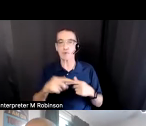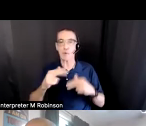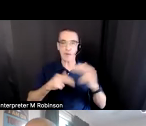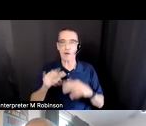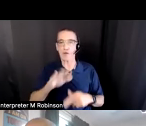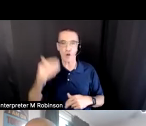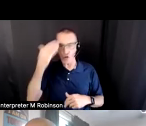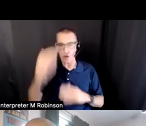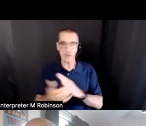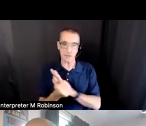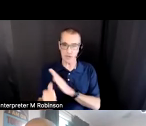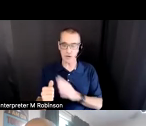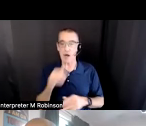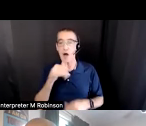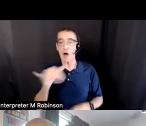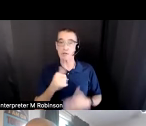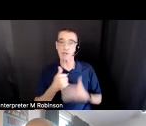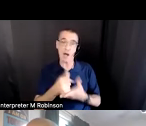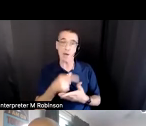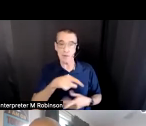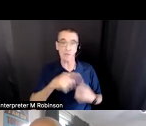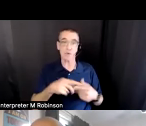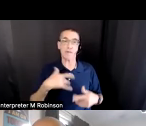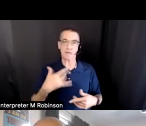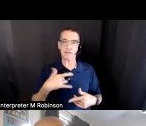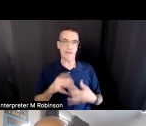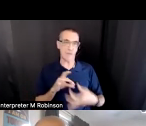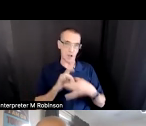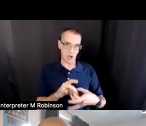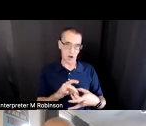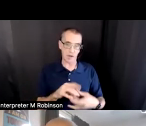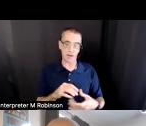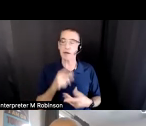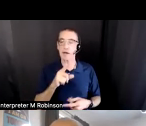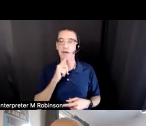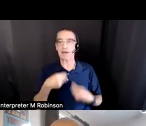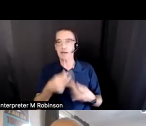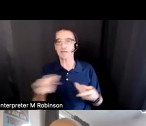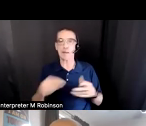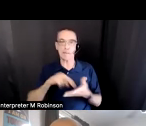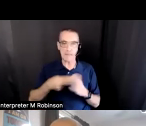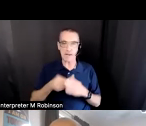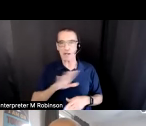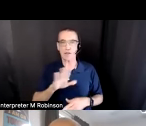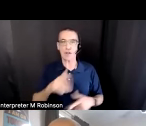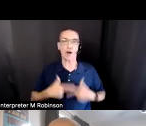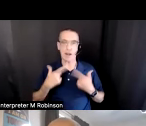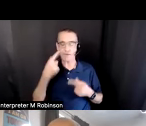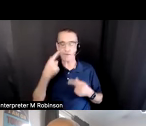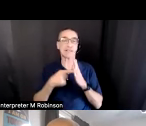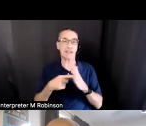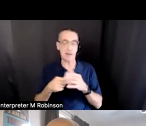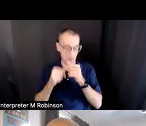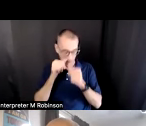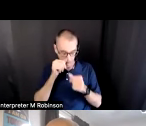knowledge and skills. It also helps them build their sense of belonging and gives them meaning in their life. So for example,